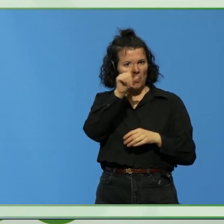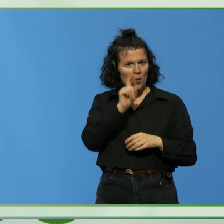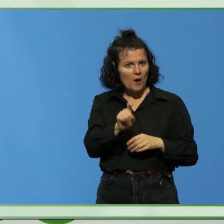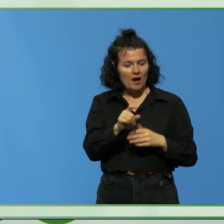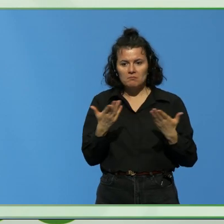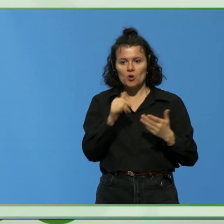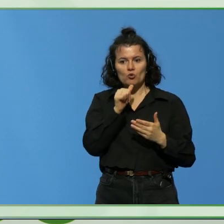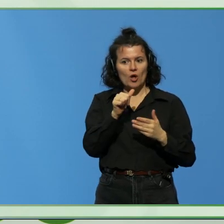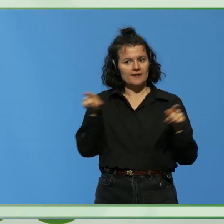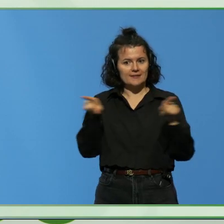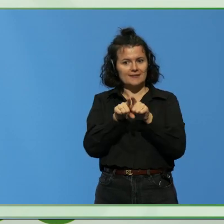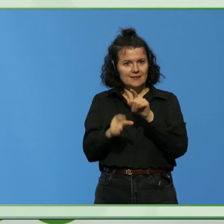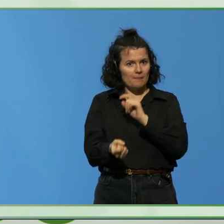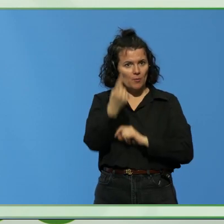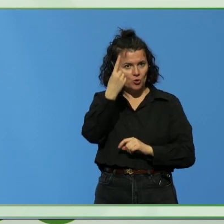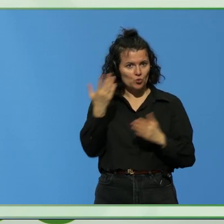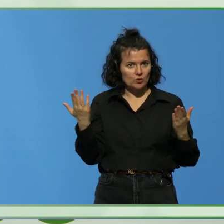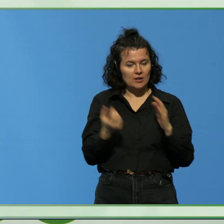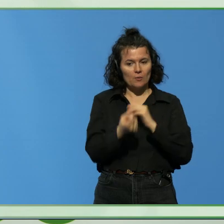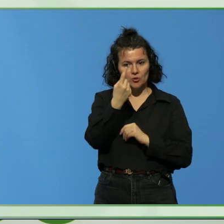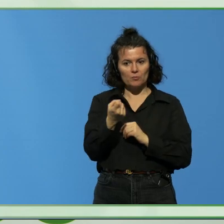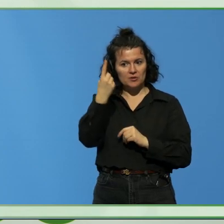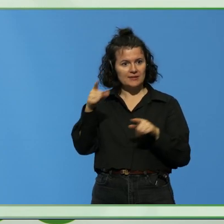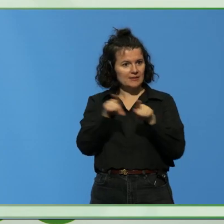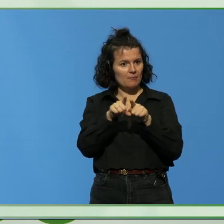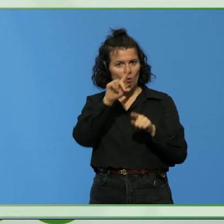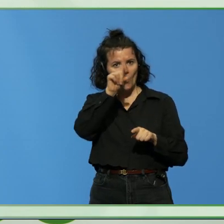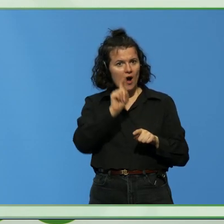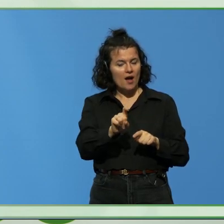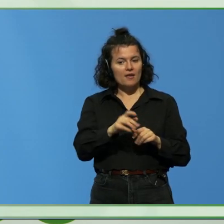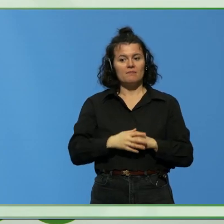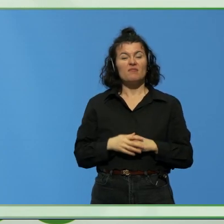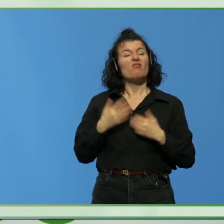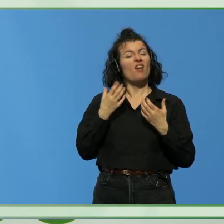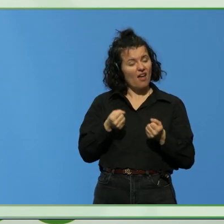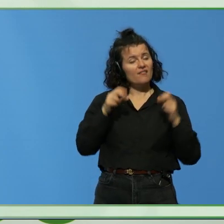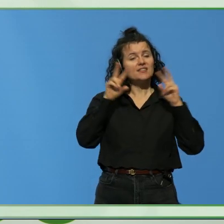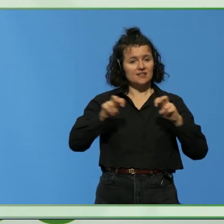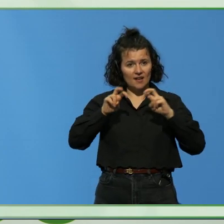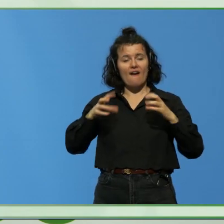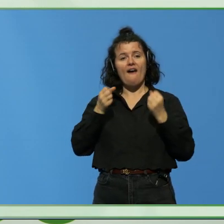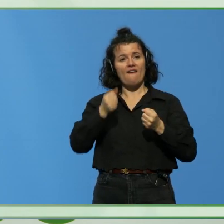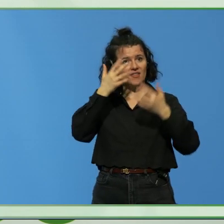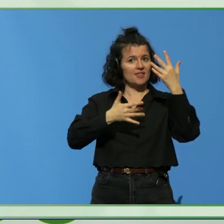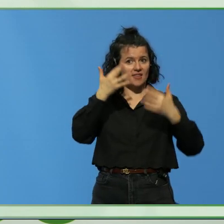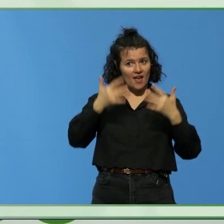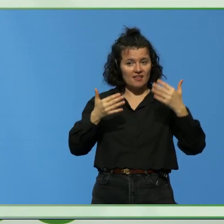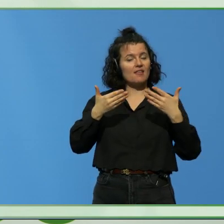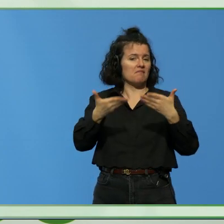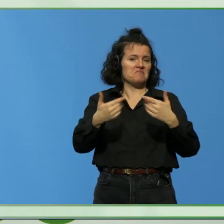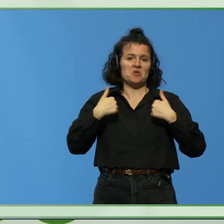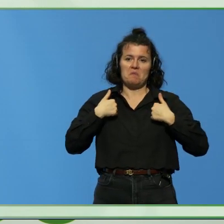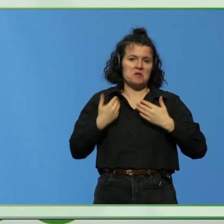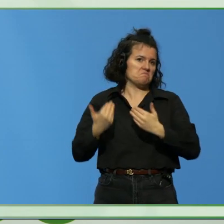saw that this was the case for many of them, and there's a lot of studies and data about it, but more, what can we do to make sure that